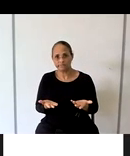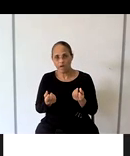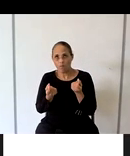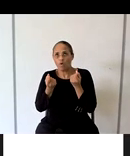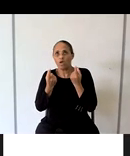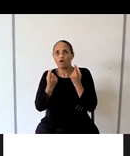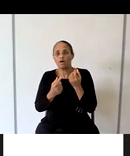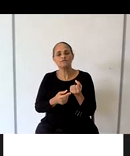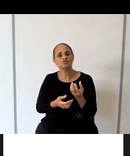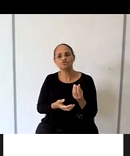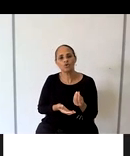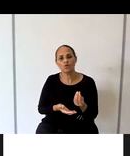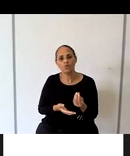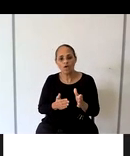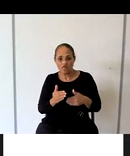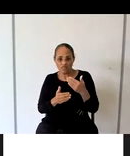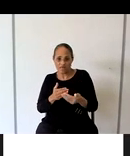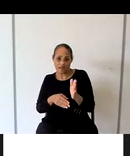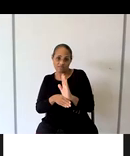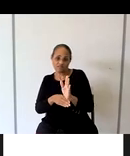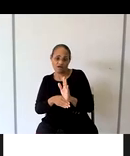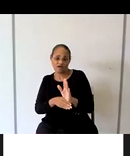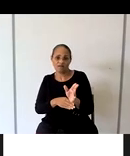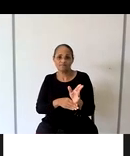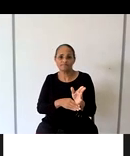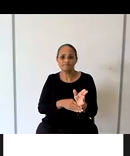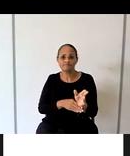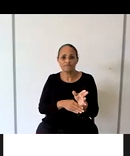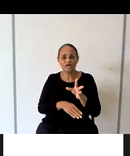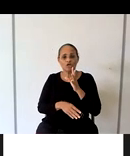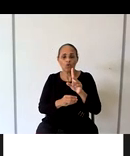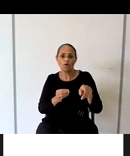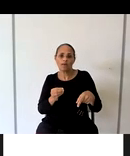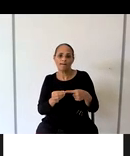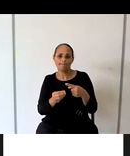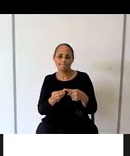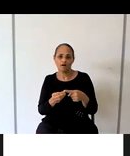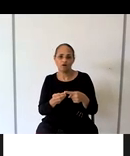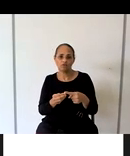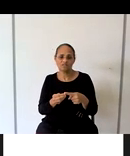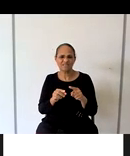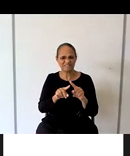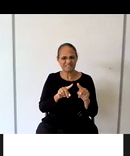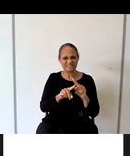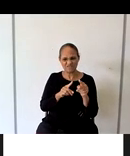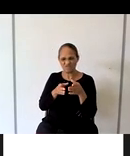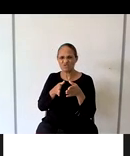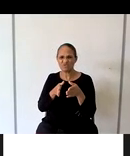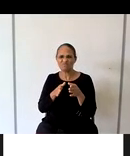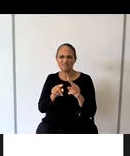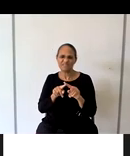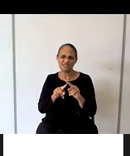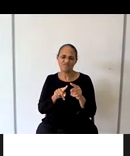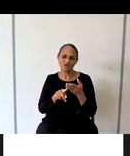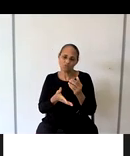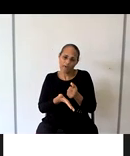So the next slide I have here is talking about just some ways that I think will help